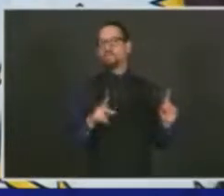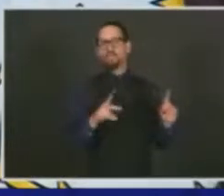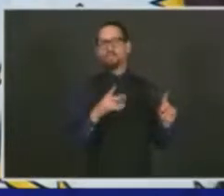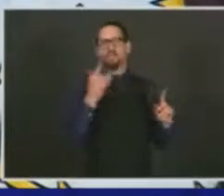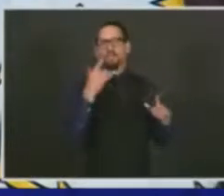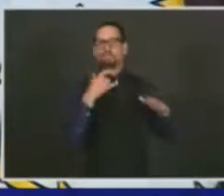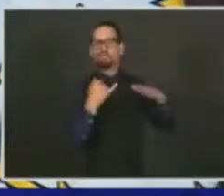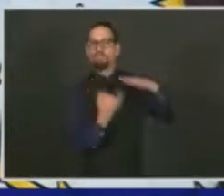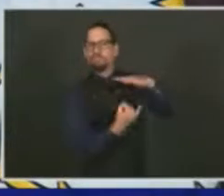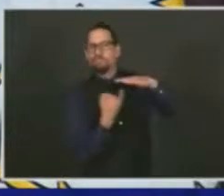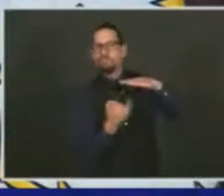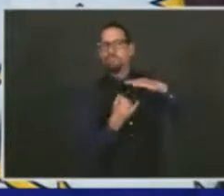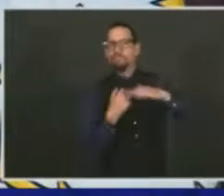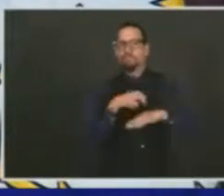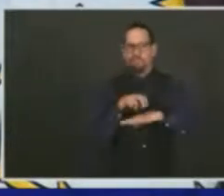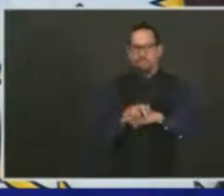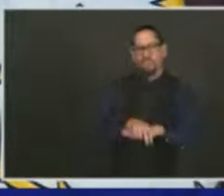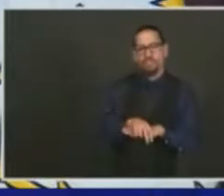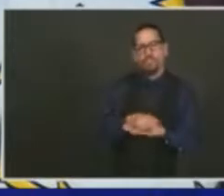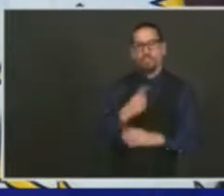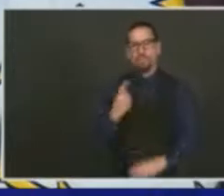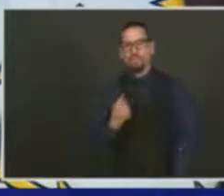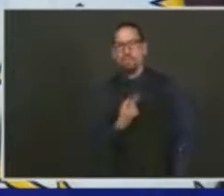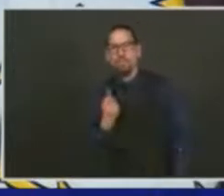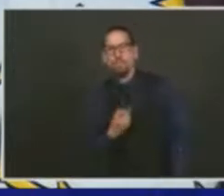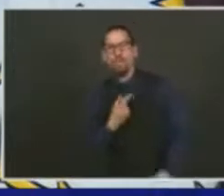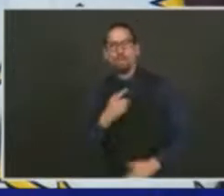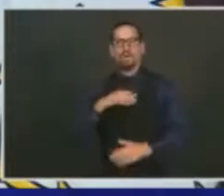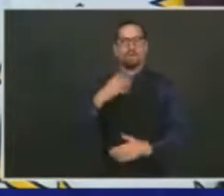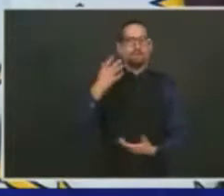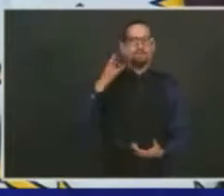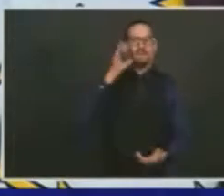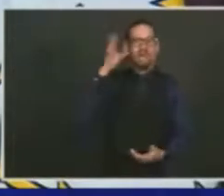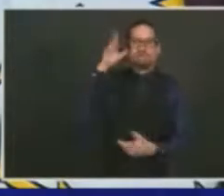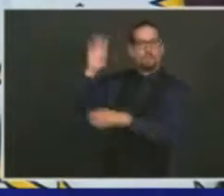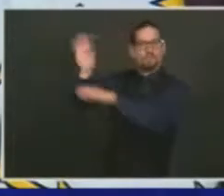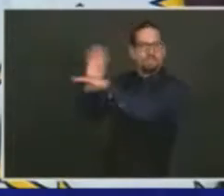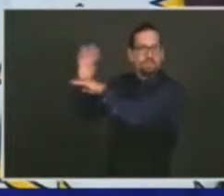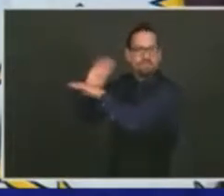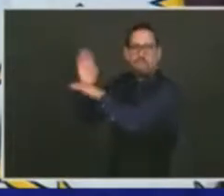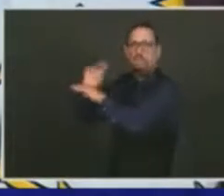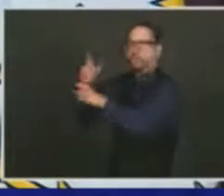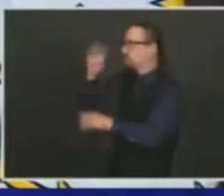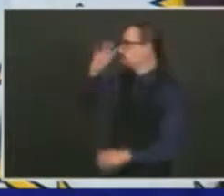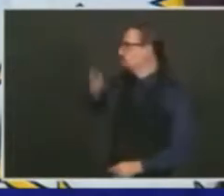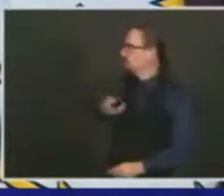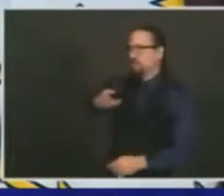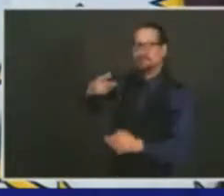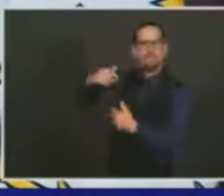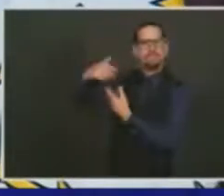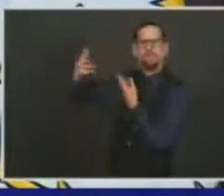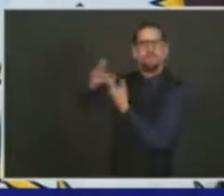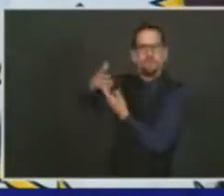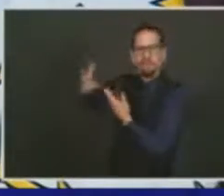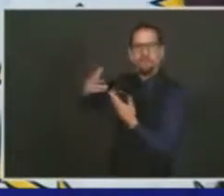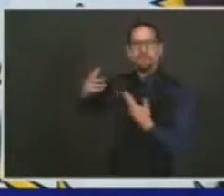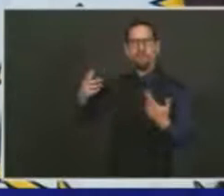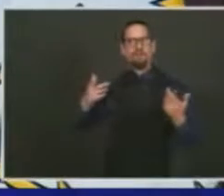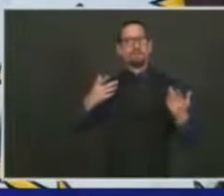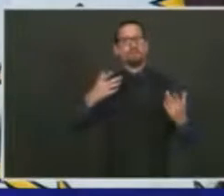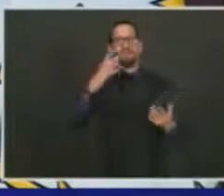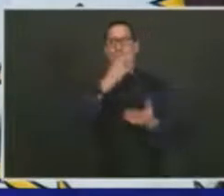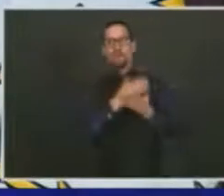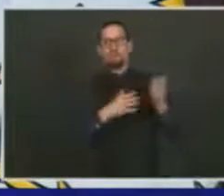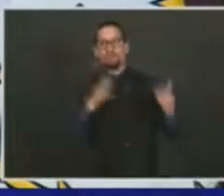issues. And so it's for those reasons that I have been so strong in my